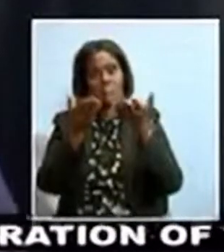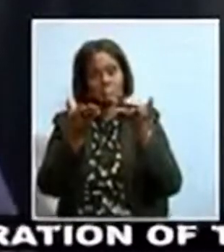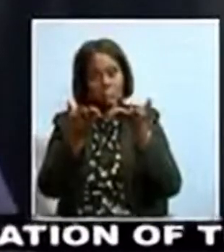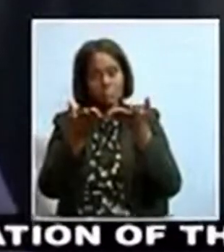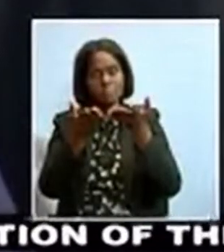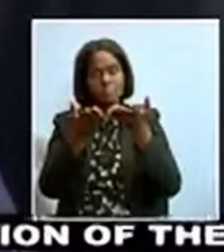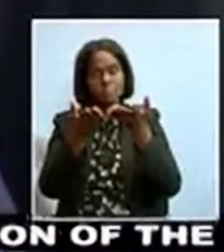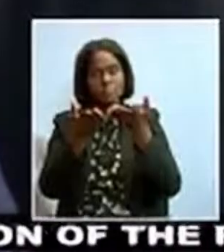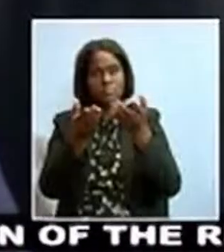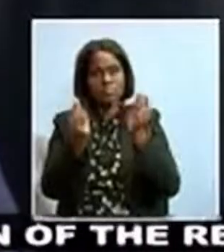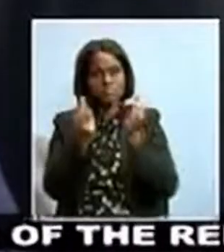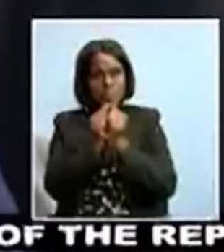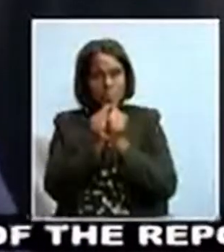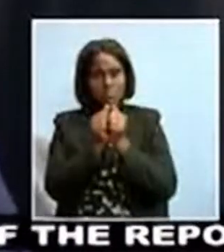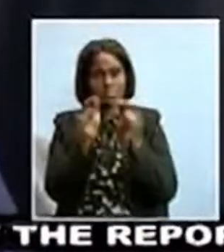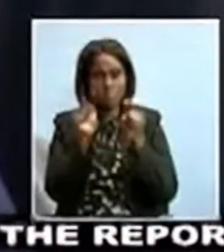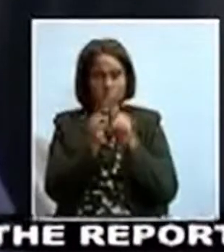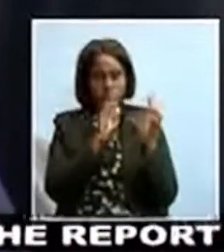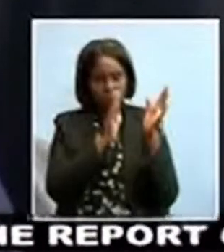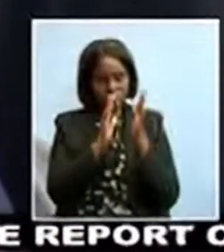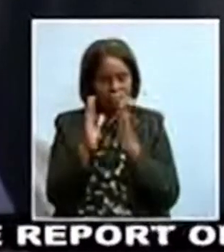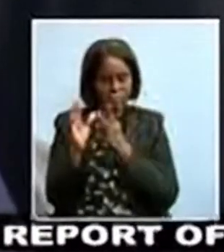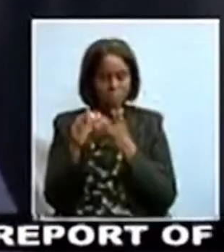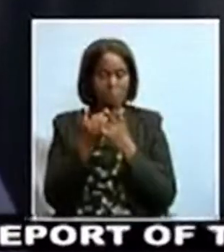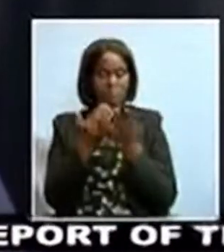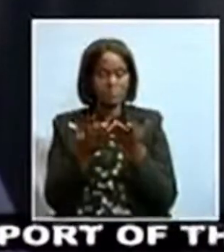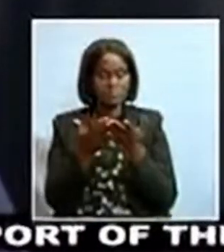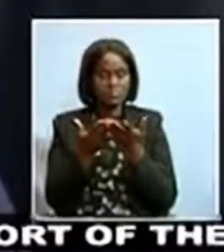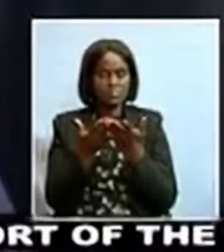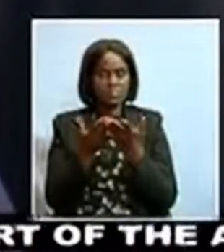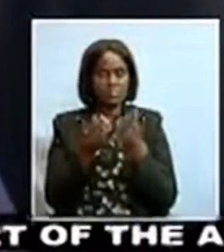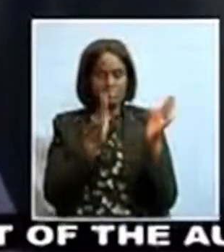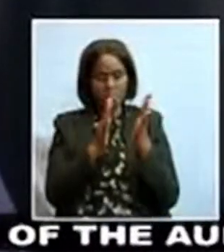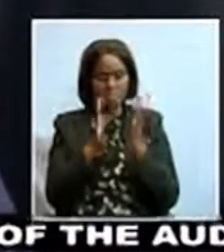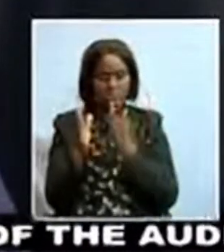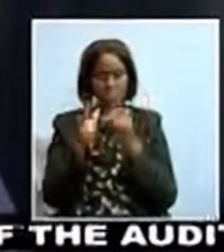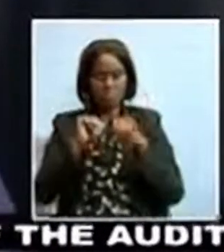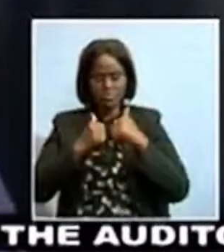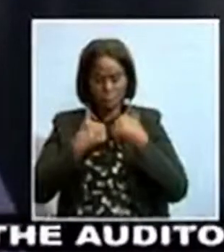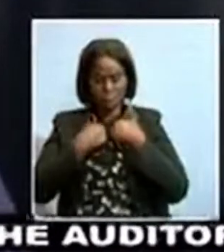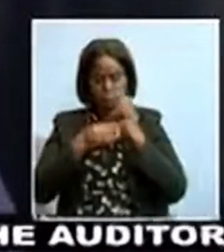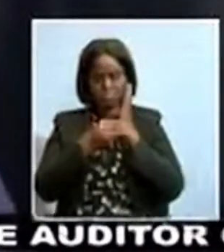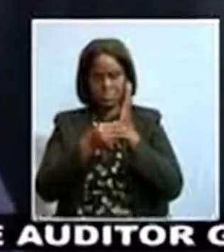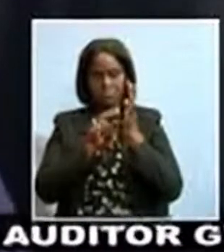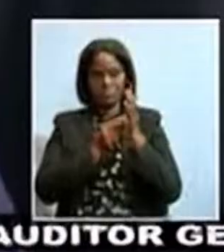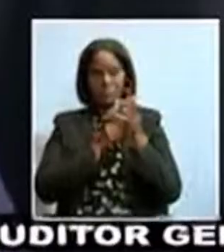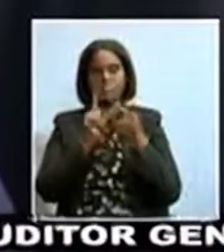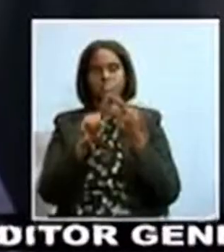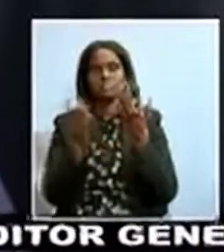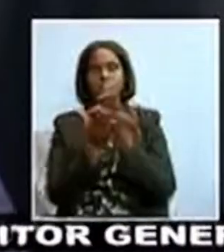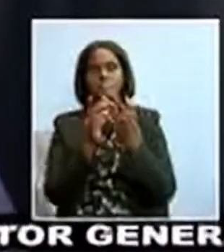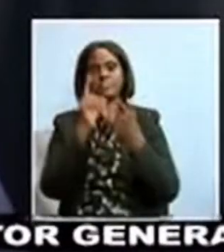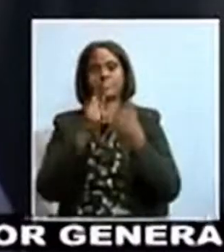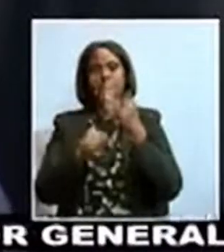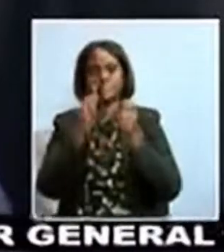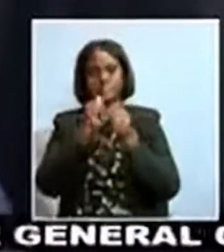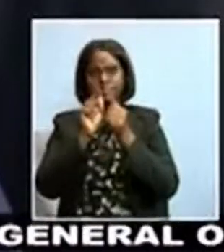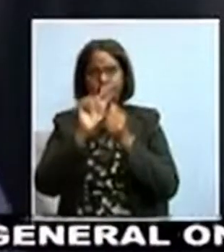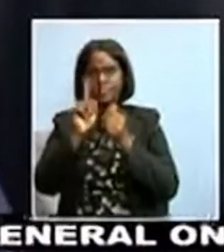And on the remedial measures? The remedial measures. You have led us to Appendix what as where your evidence is